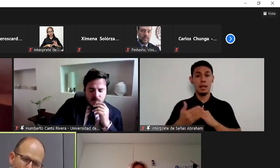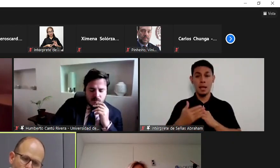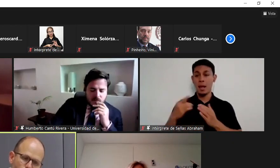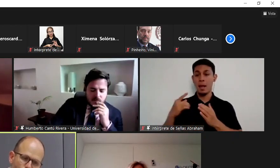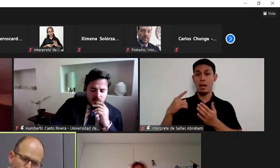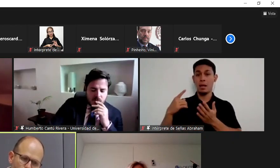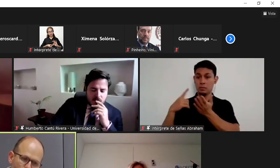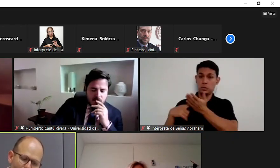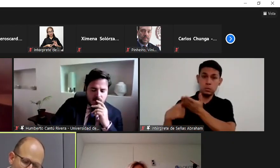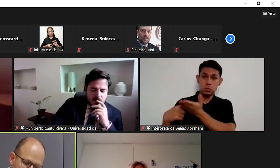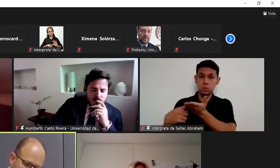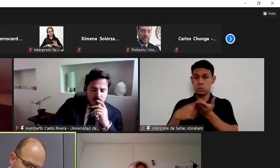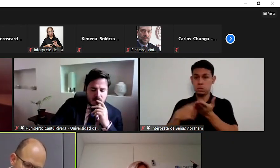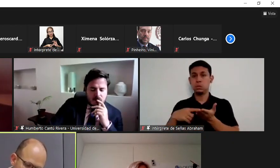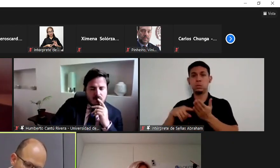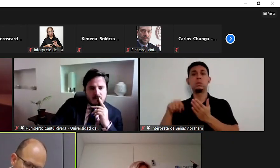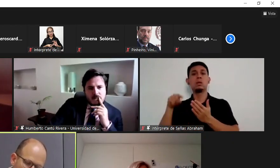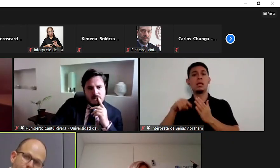is